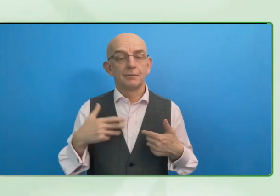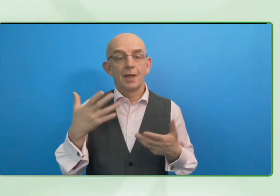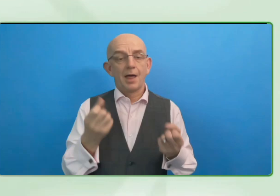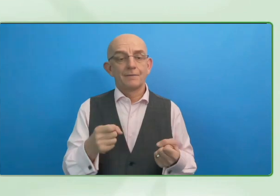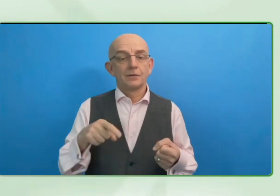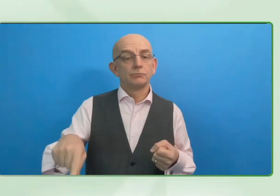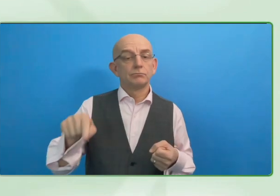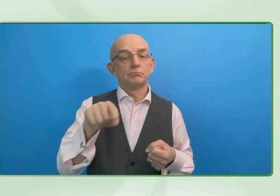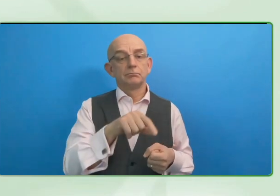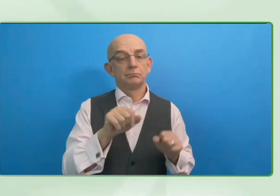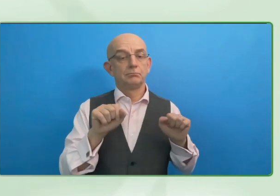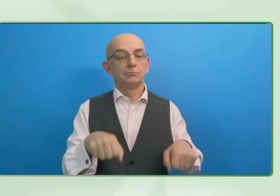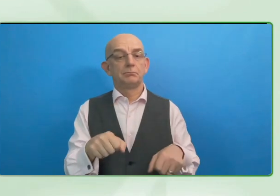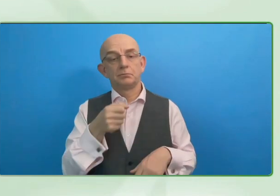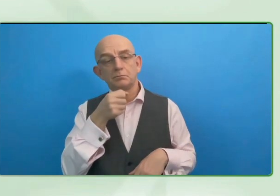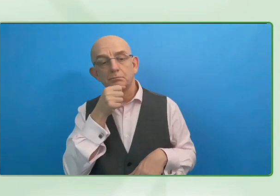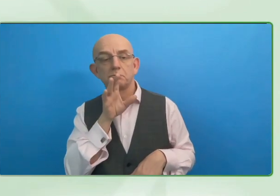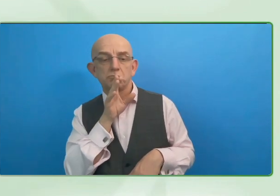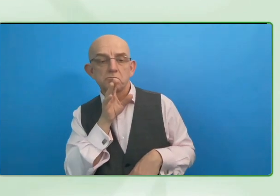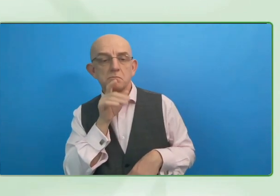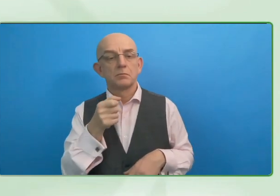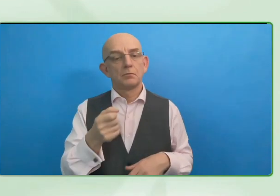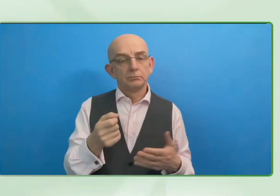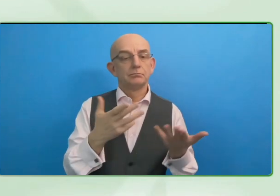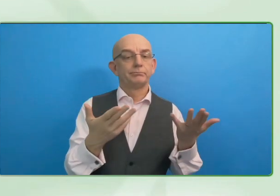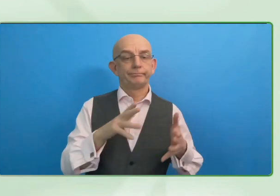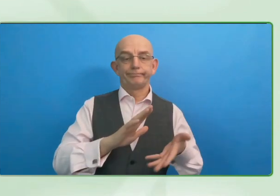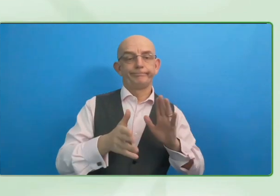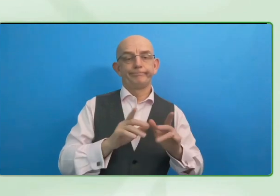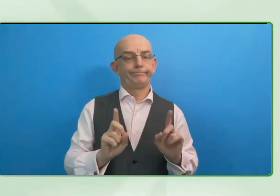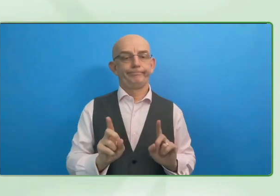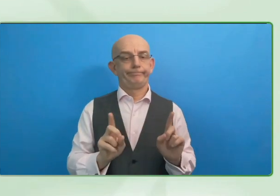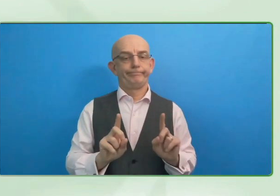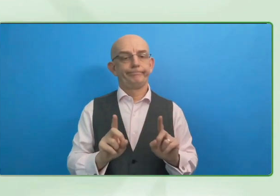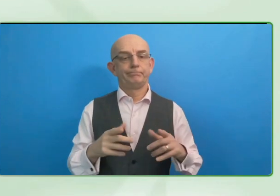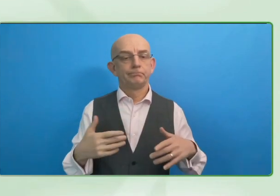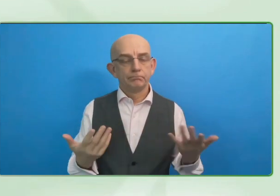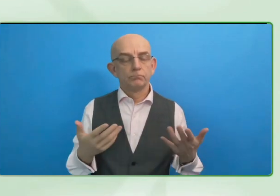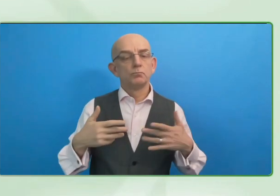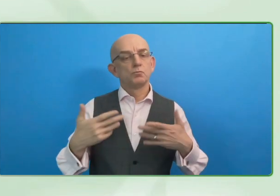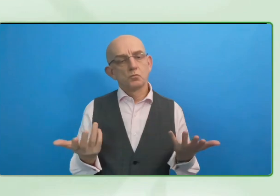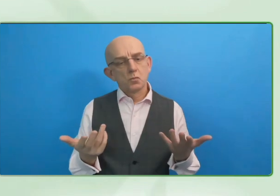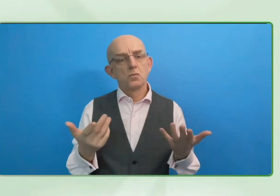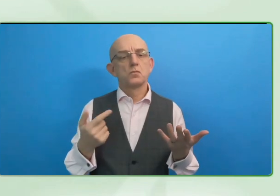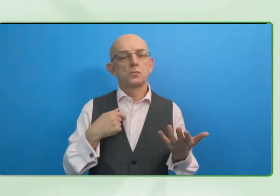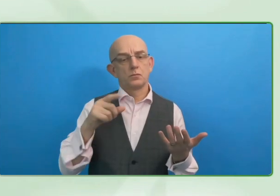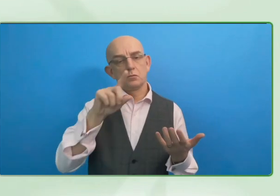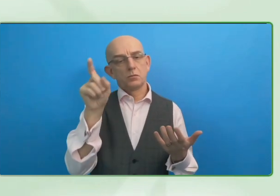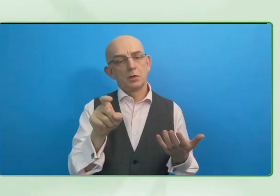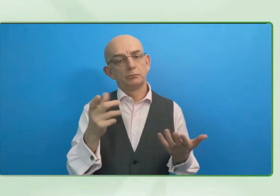who don't use sign language. So my question to you